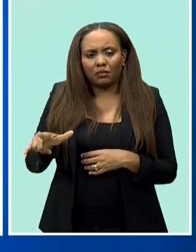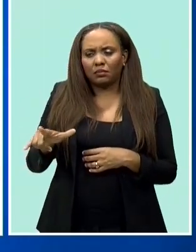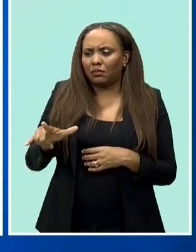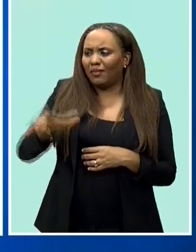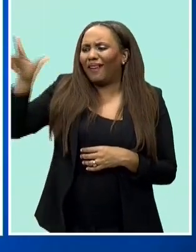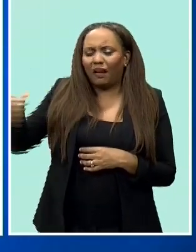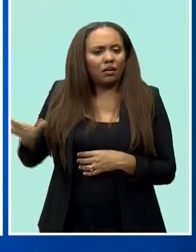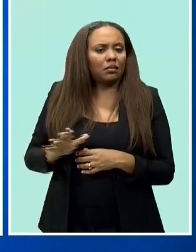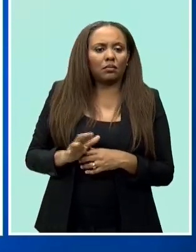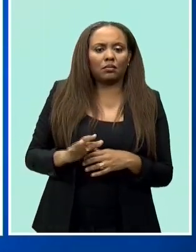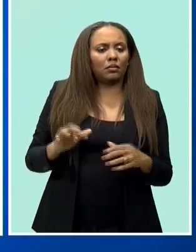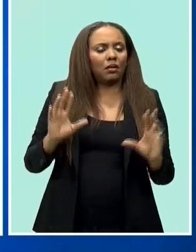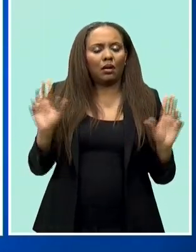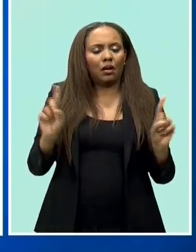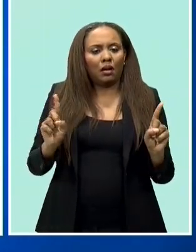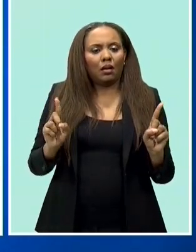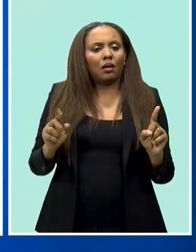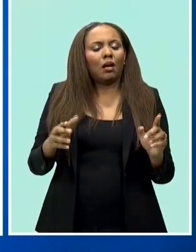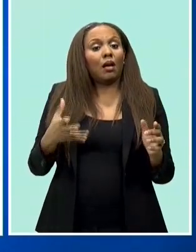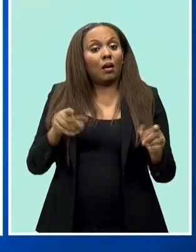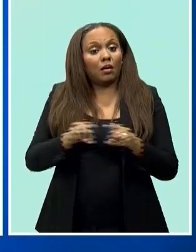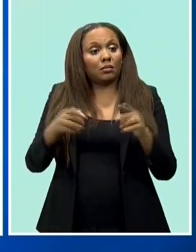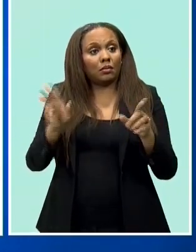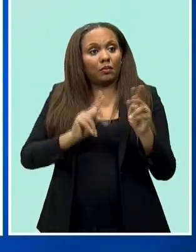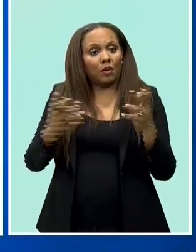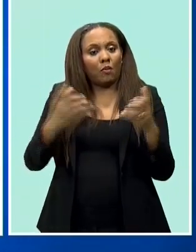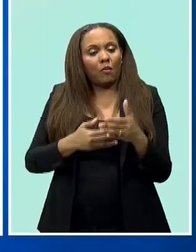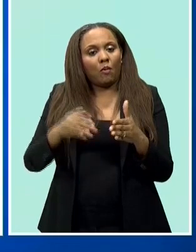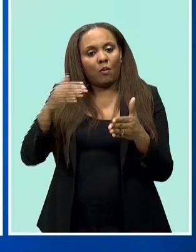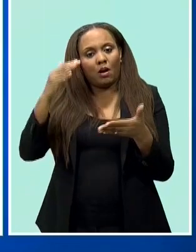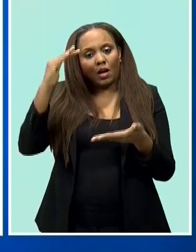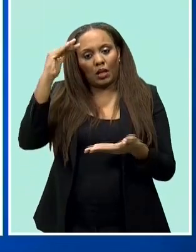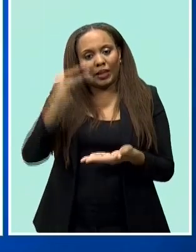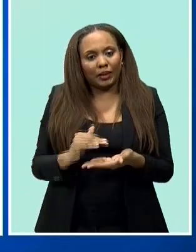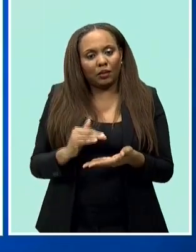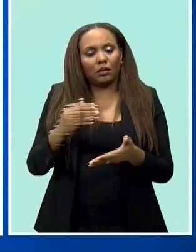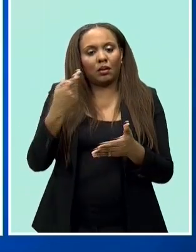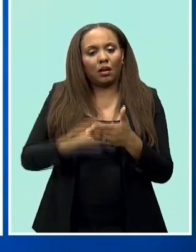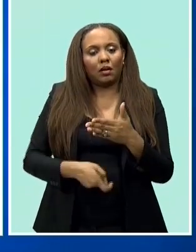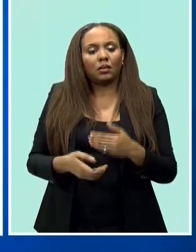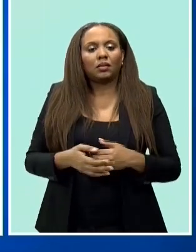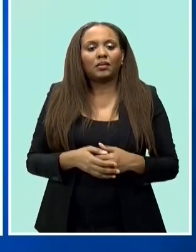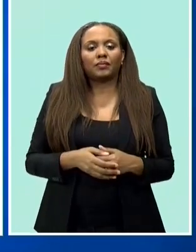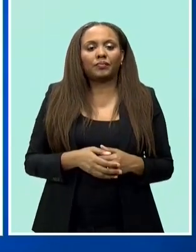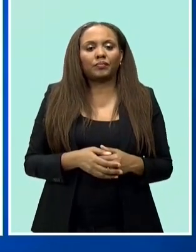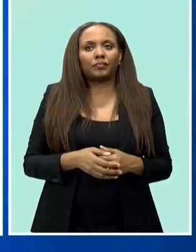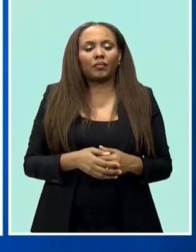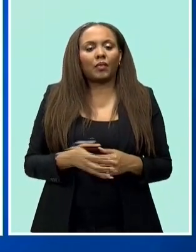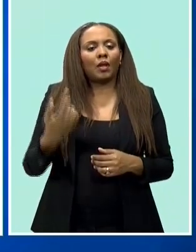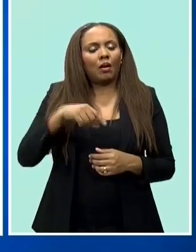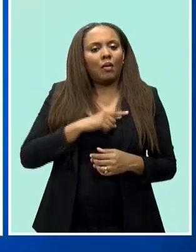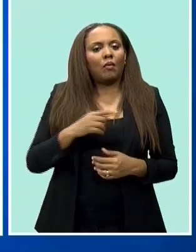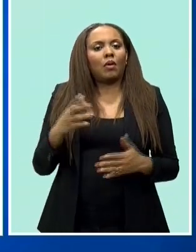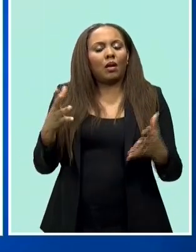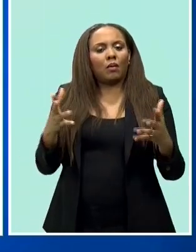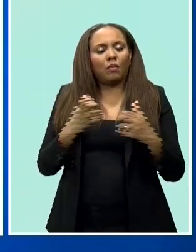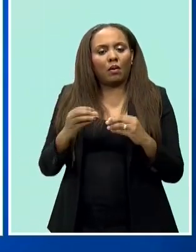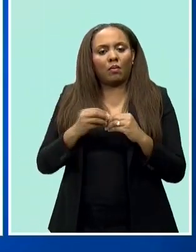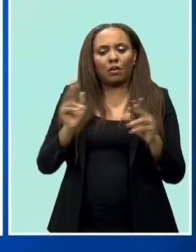are underway to make this happen. What we hope to do on a longer term basis is stimulate that traffic route so that we have